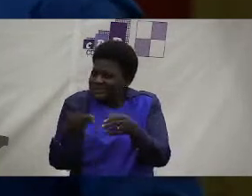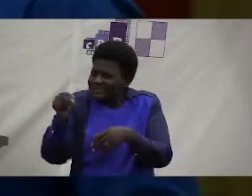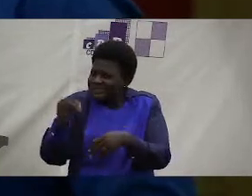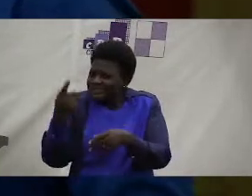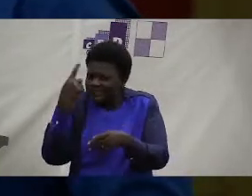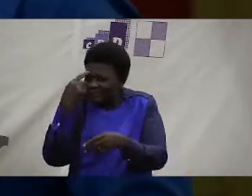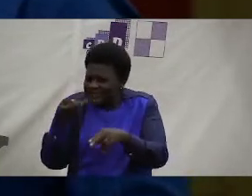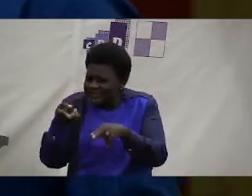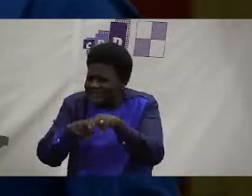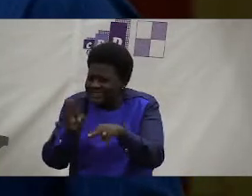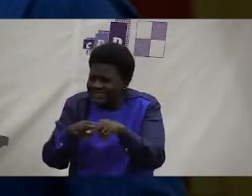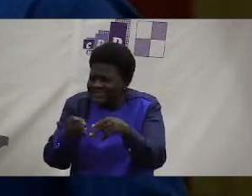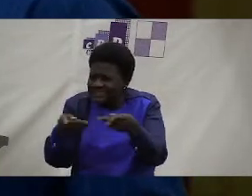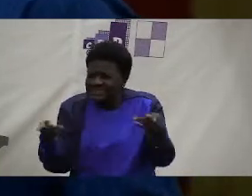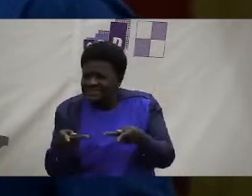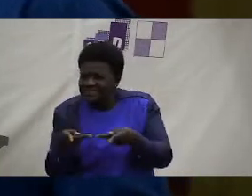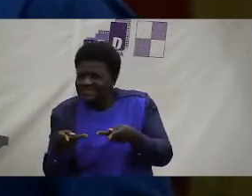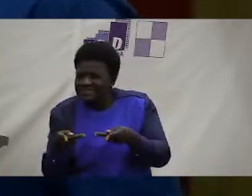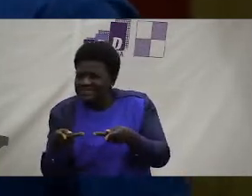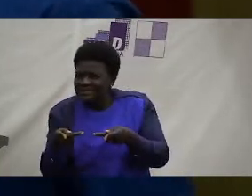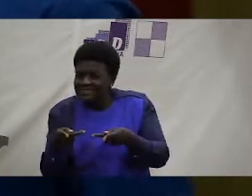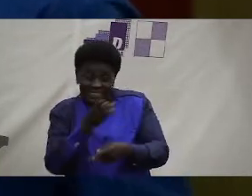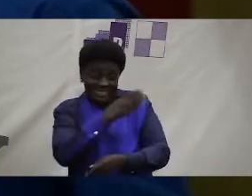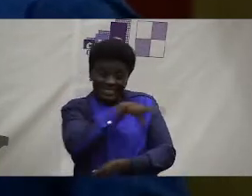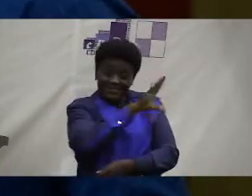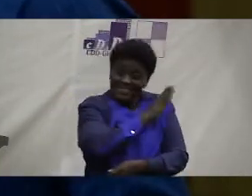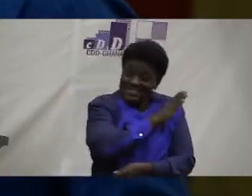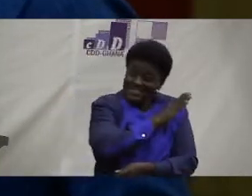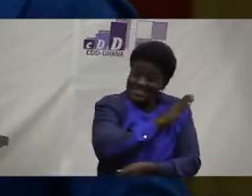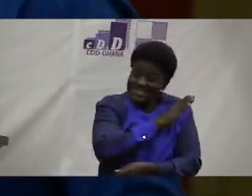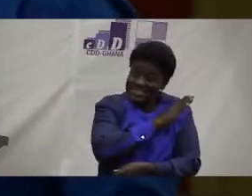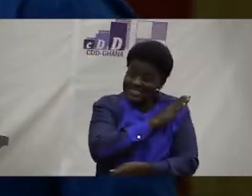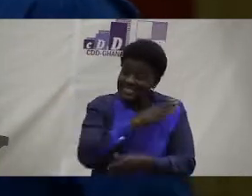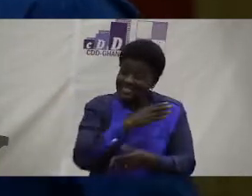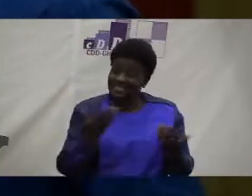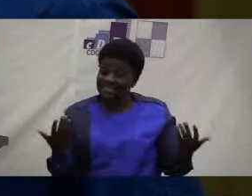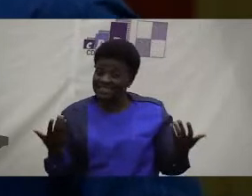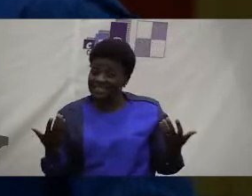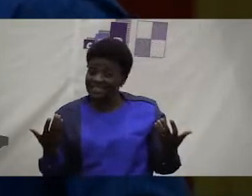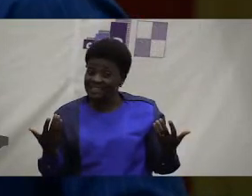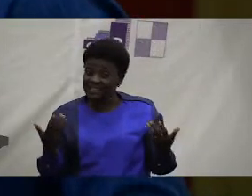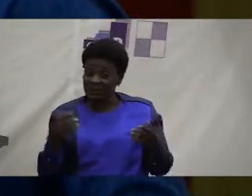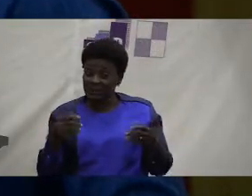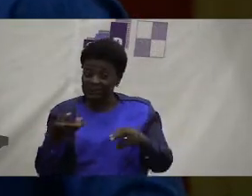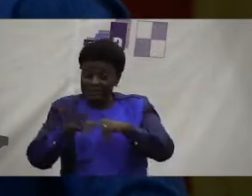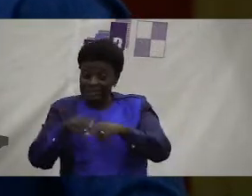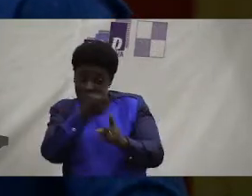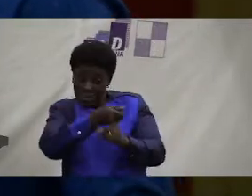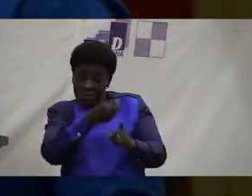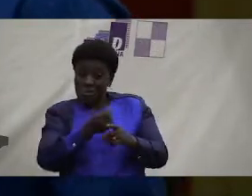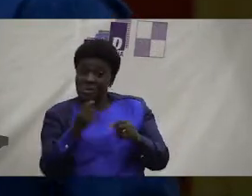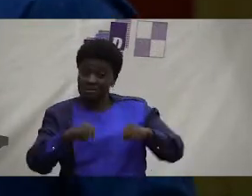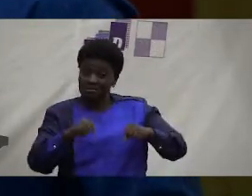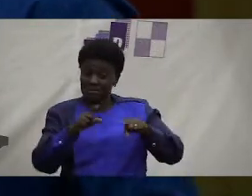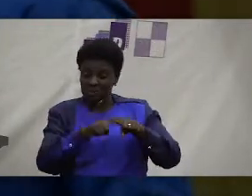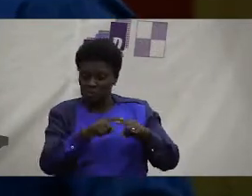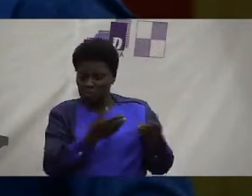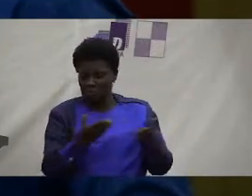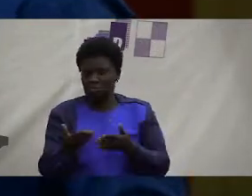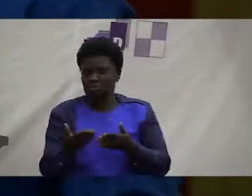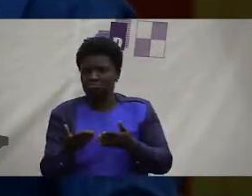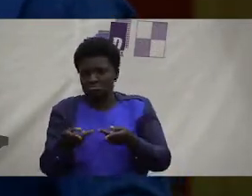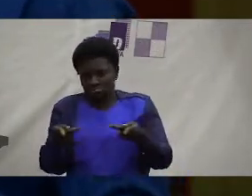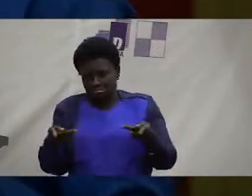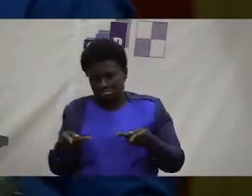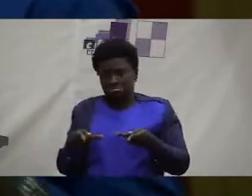space, CSOs and the civic movement as well, we need to increase their own capacity to be able to come out to the space.